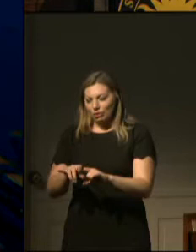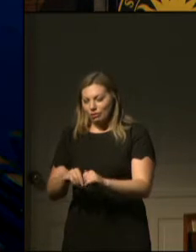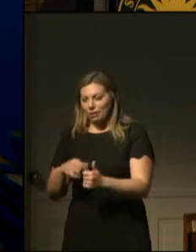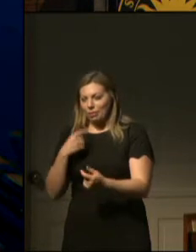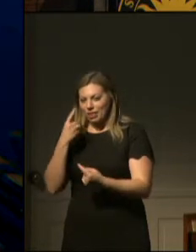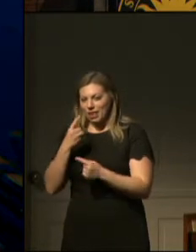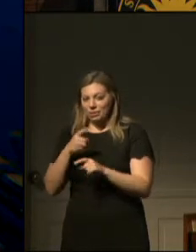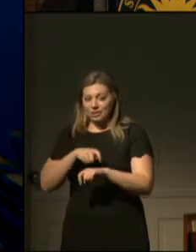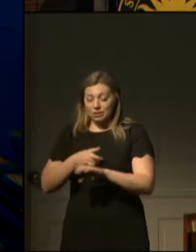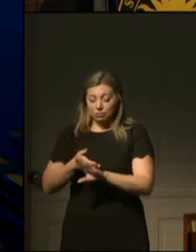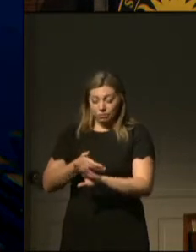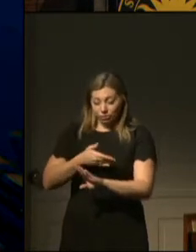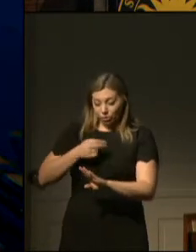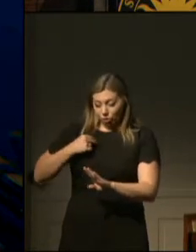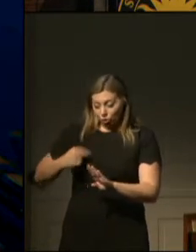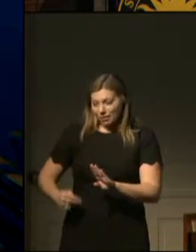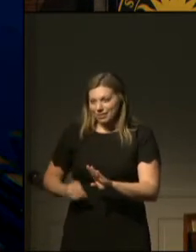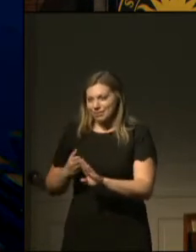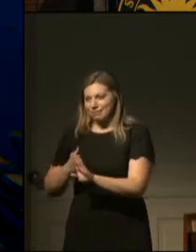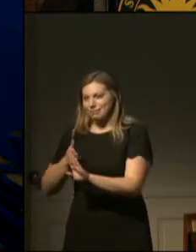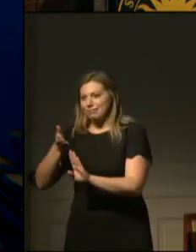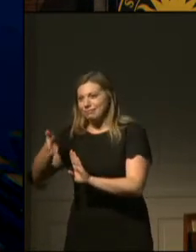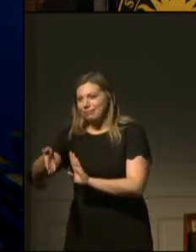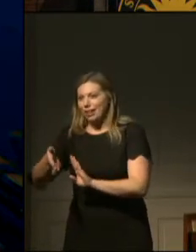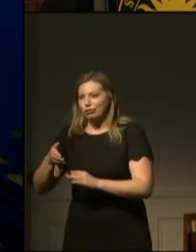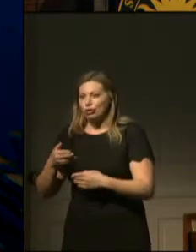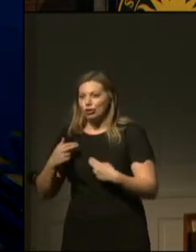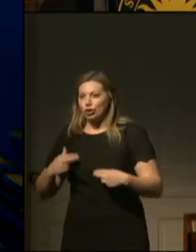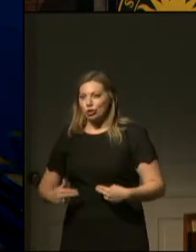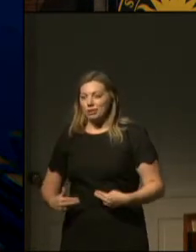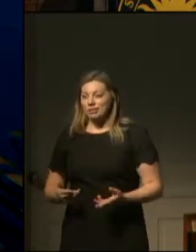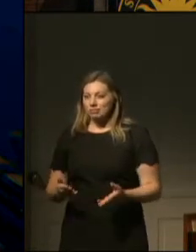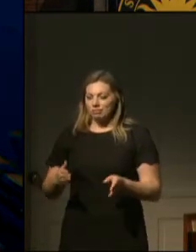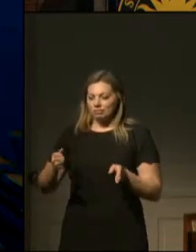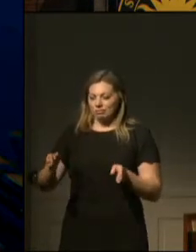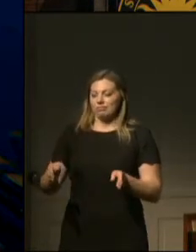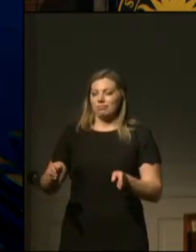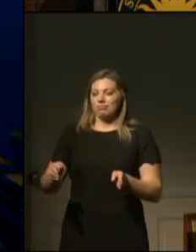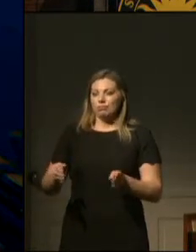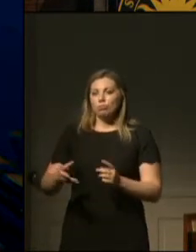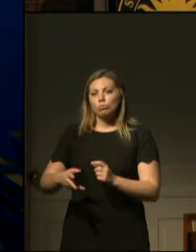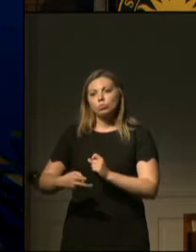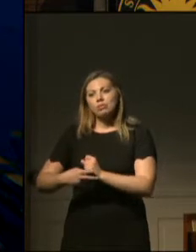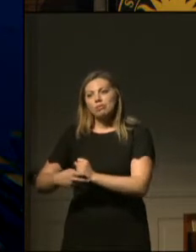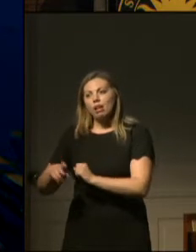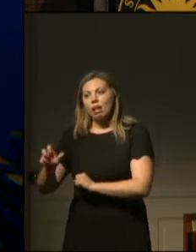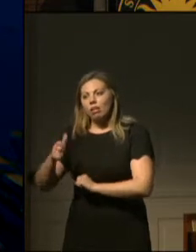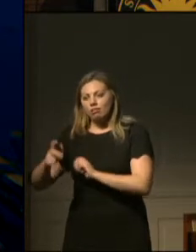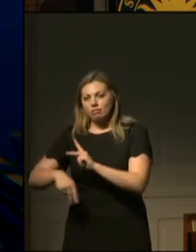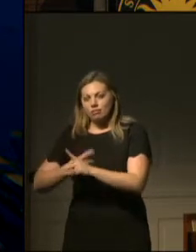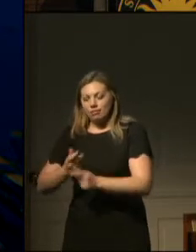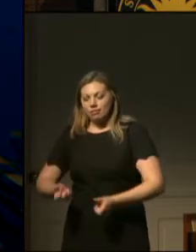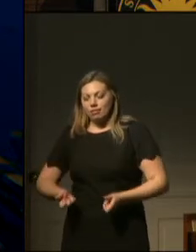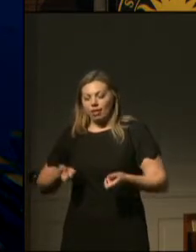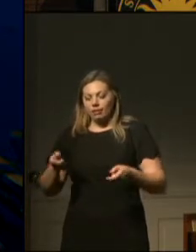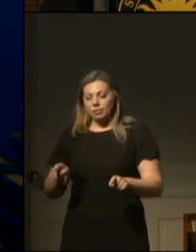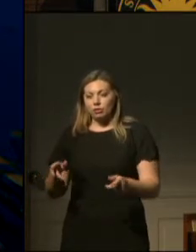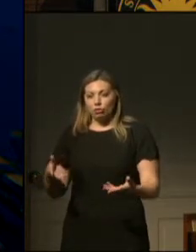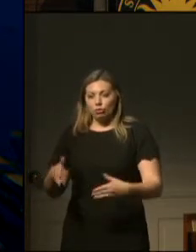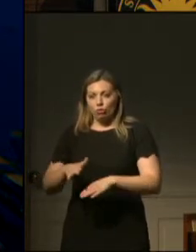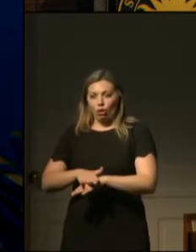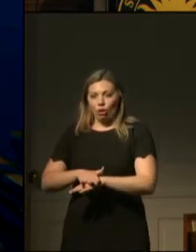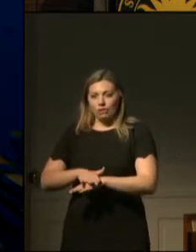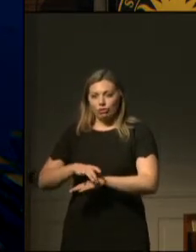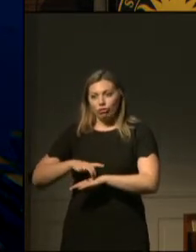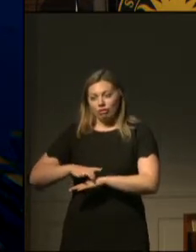time before and after humans, and preserving the other forms of life that exist on Earth,